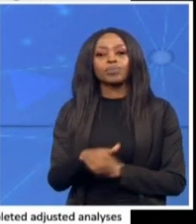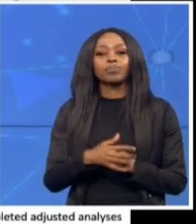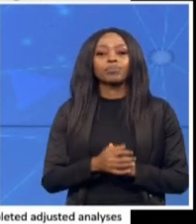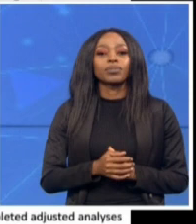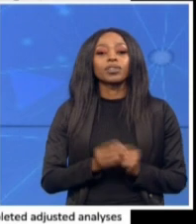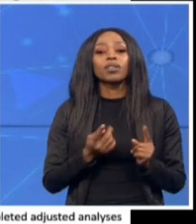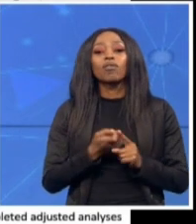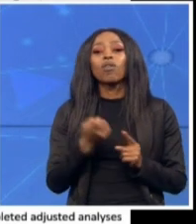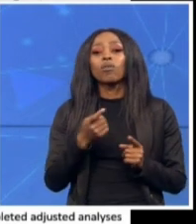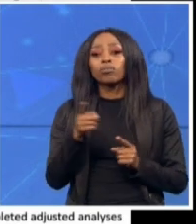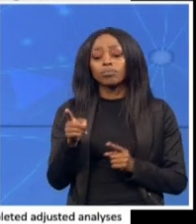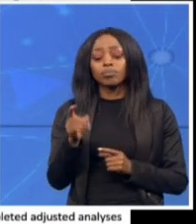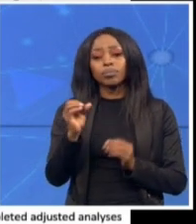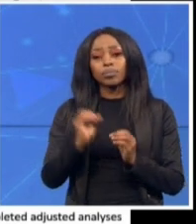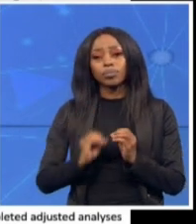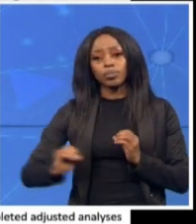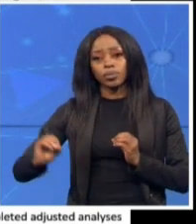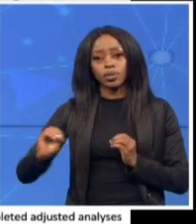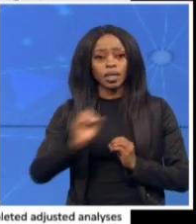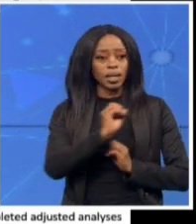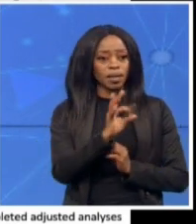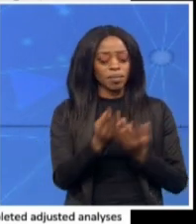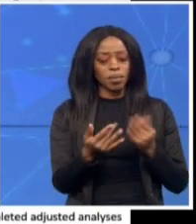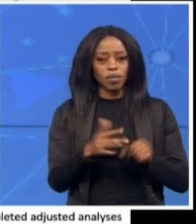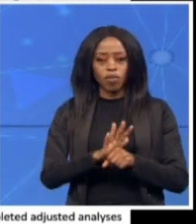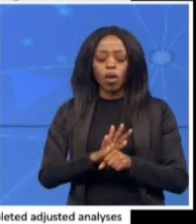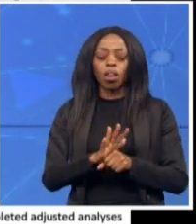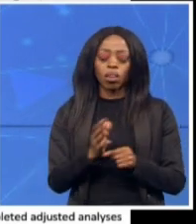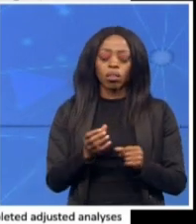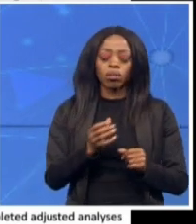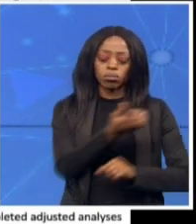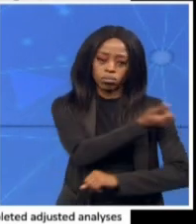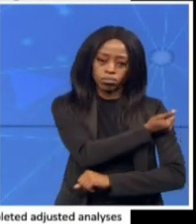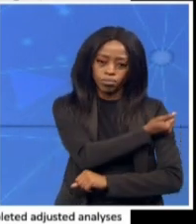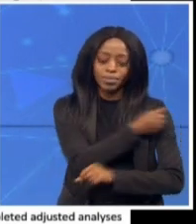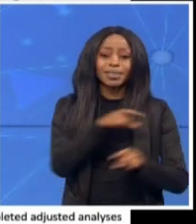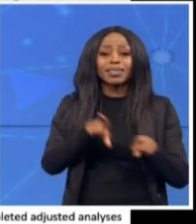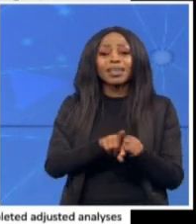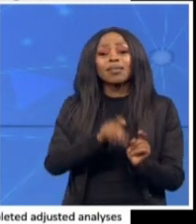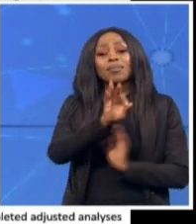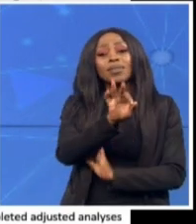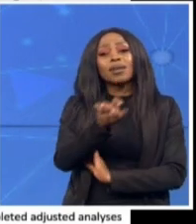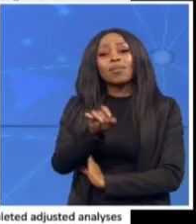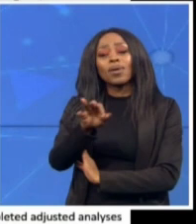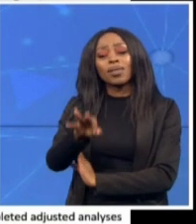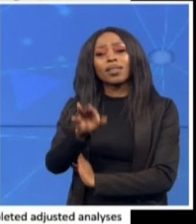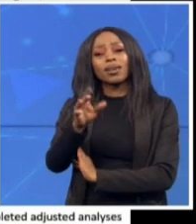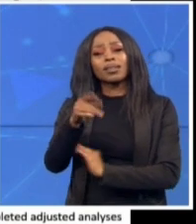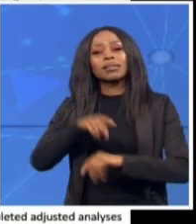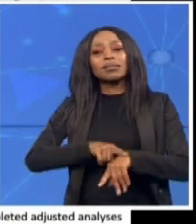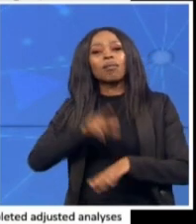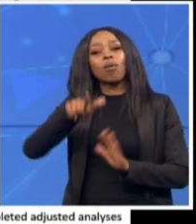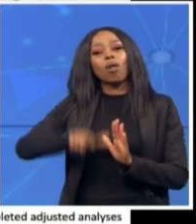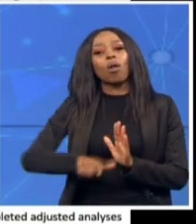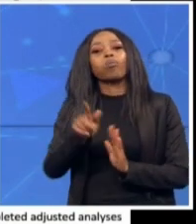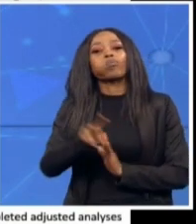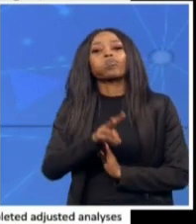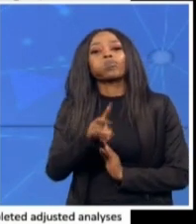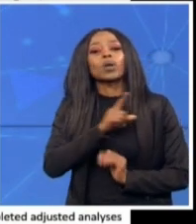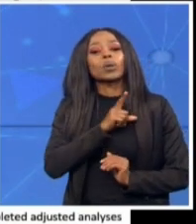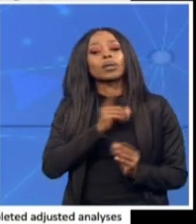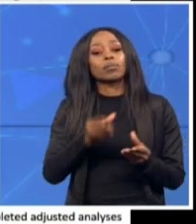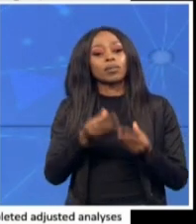were fully vaccinated. And there was a 3.3% times lower risk of having a severe admission or death if you were